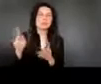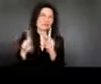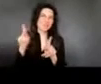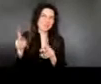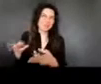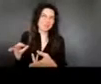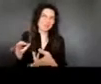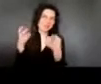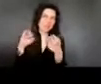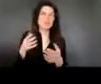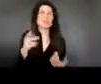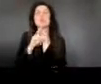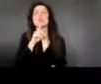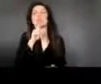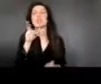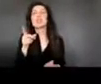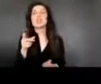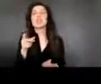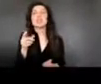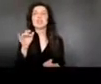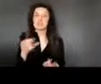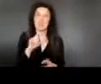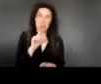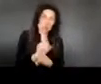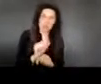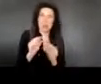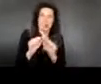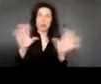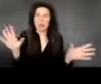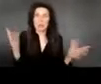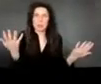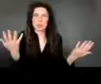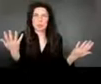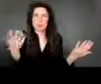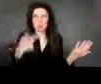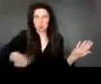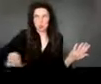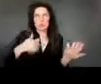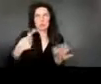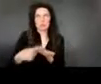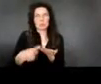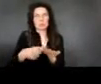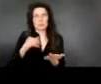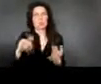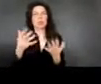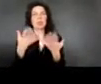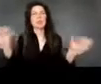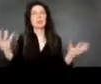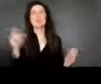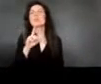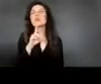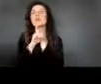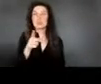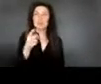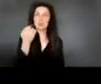I mean, the loss of resources are very literal and very obvious. We can talk about that a lot, but basically, if we are going